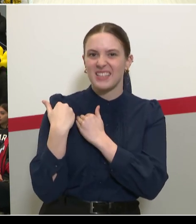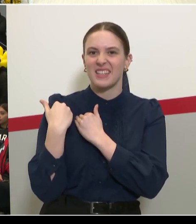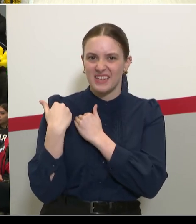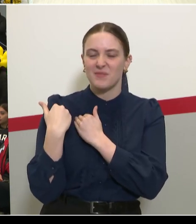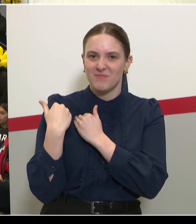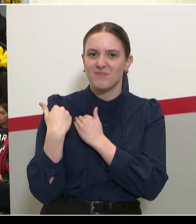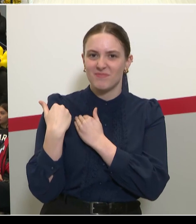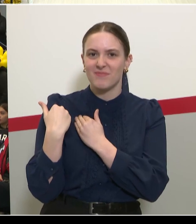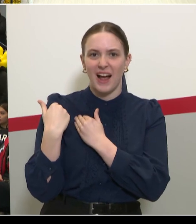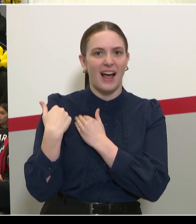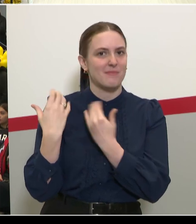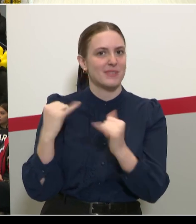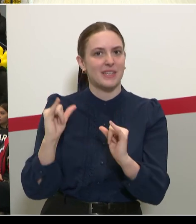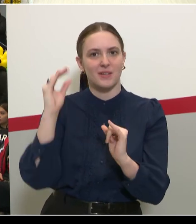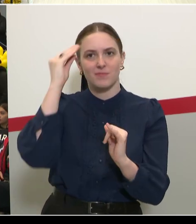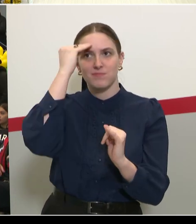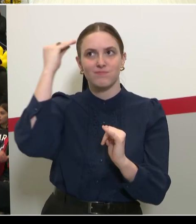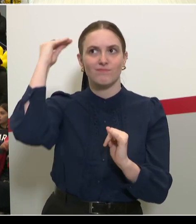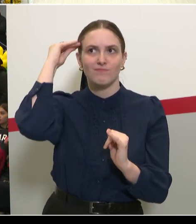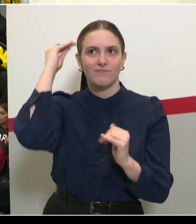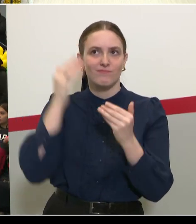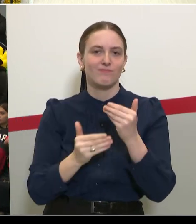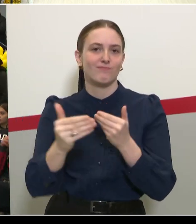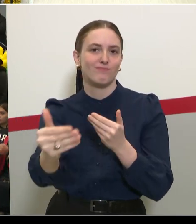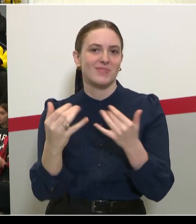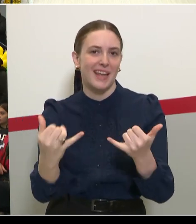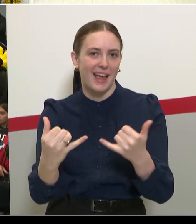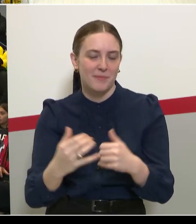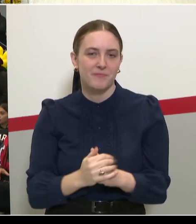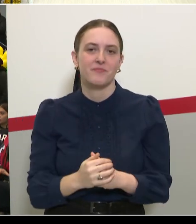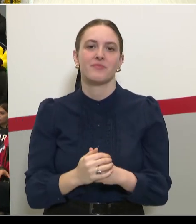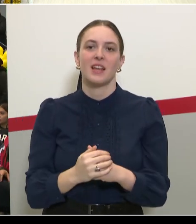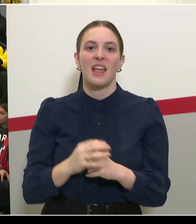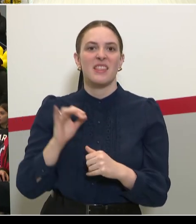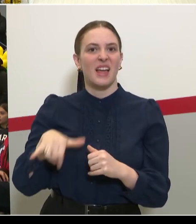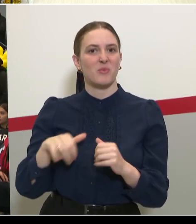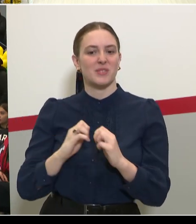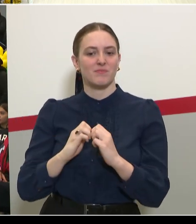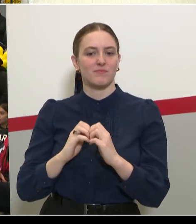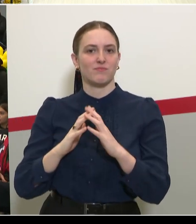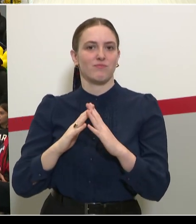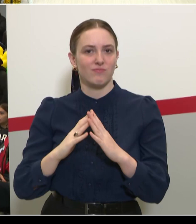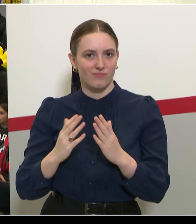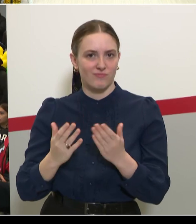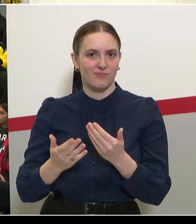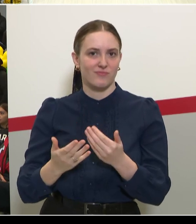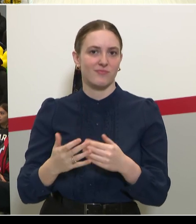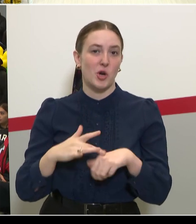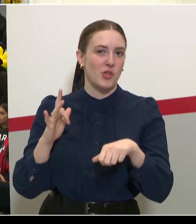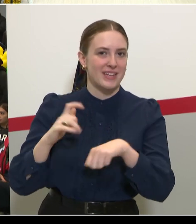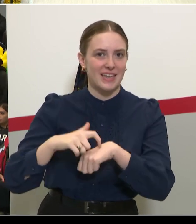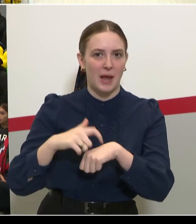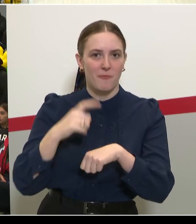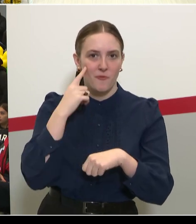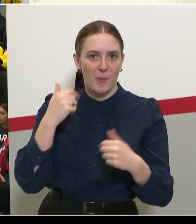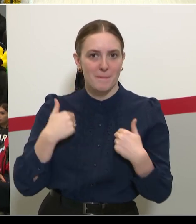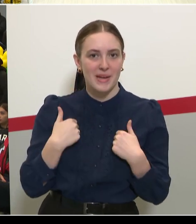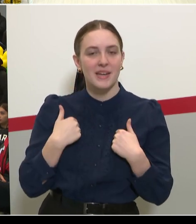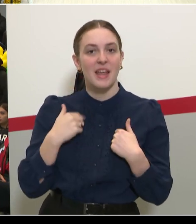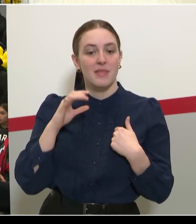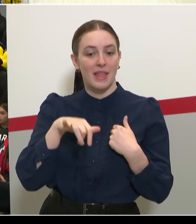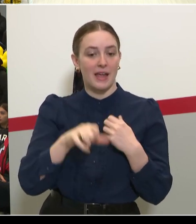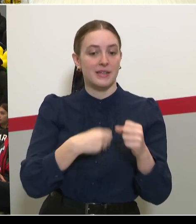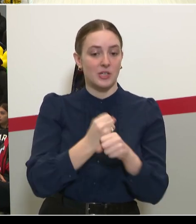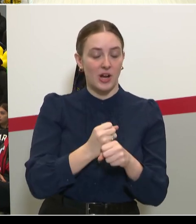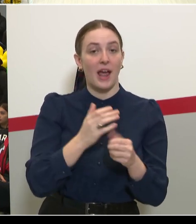day. Formative time spent then, and also the following summer when I had the opportunity